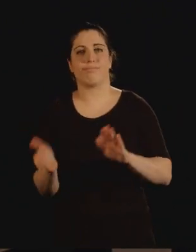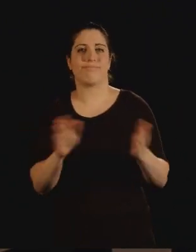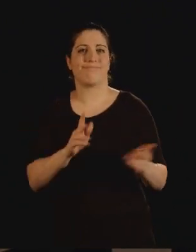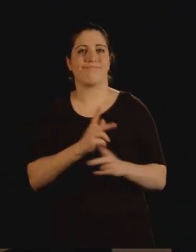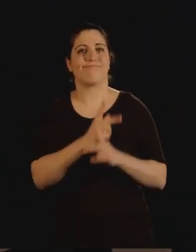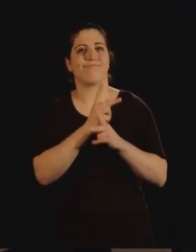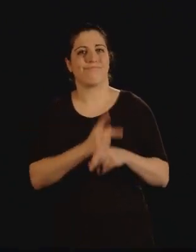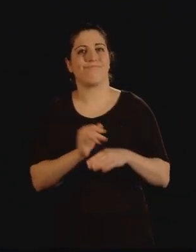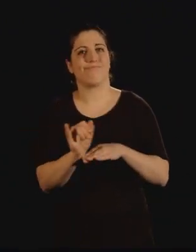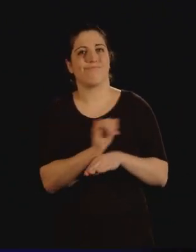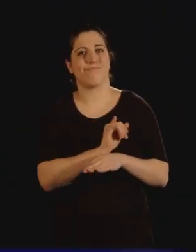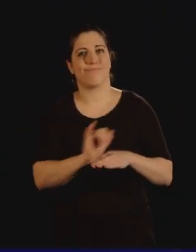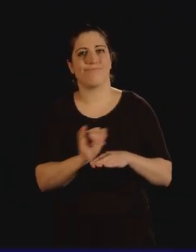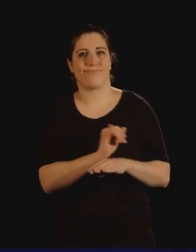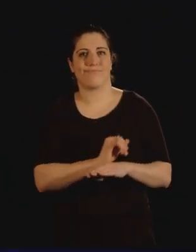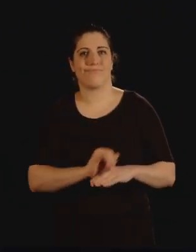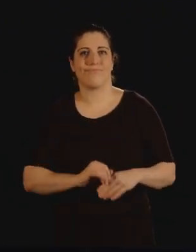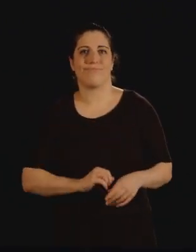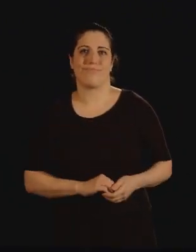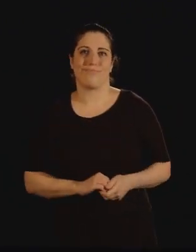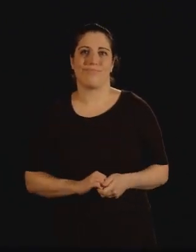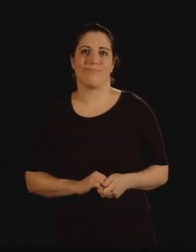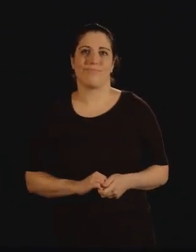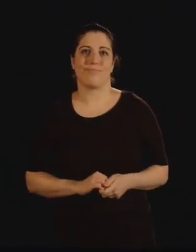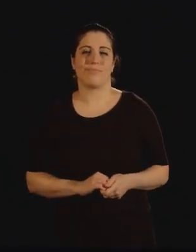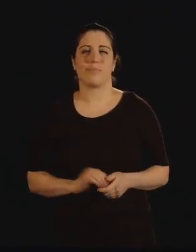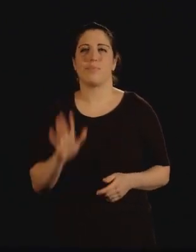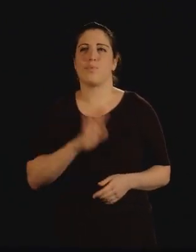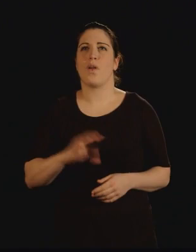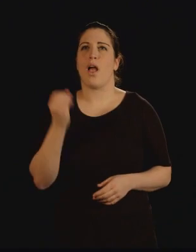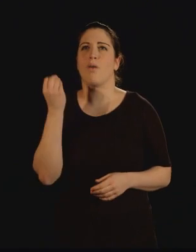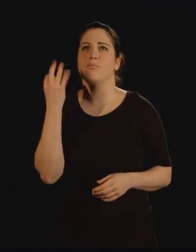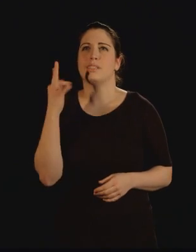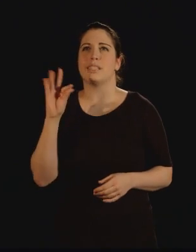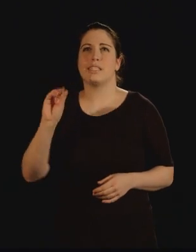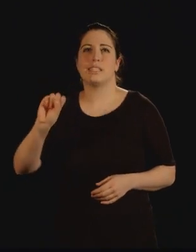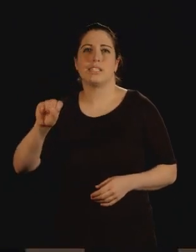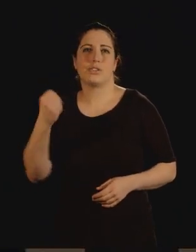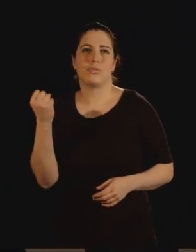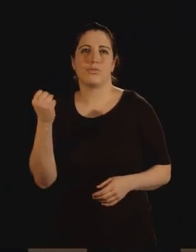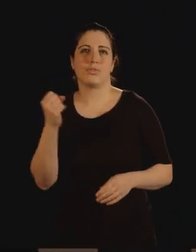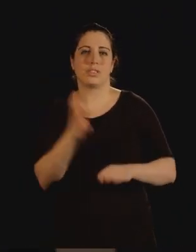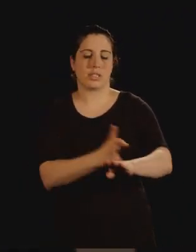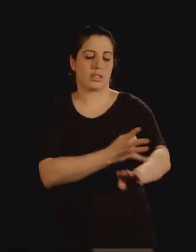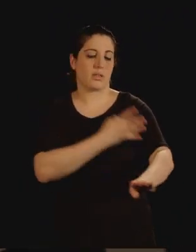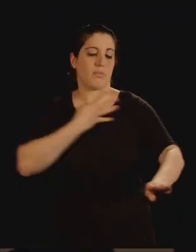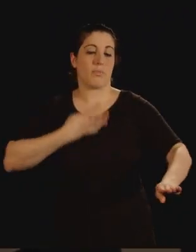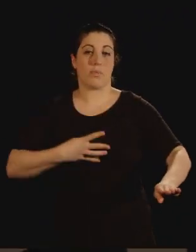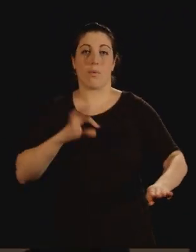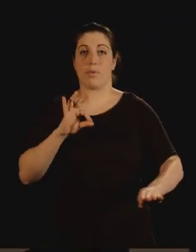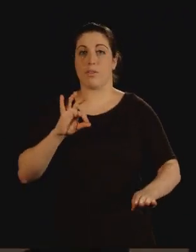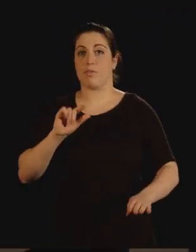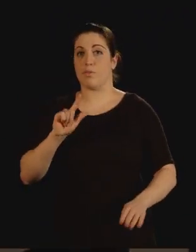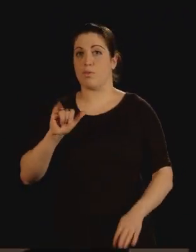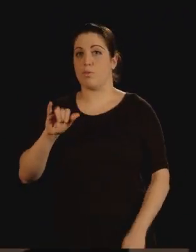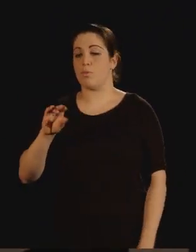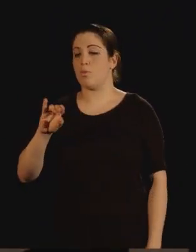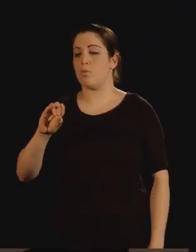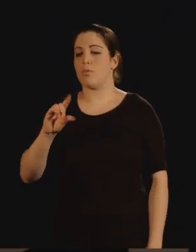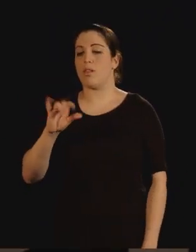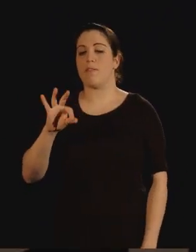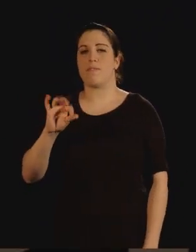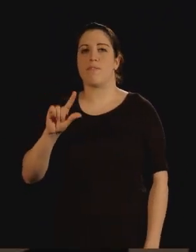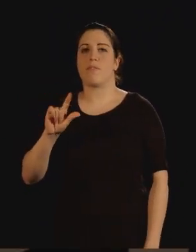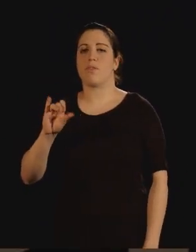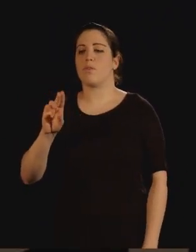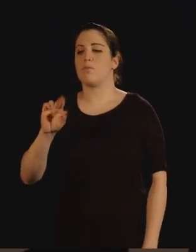it. But by the early 1900s, embalming fluid had to be reformulated because hundreds of